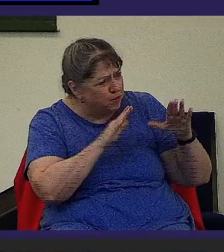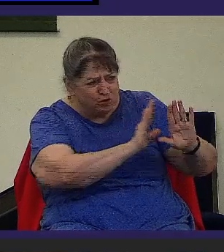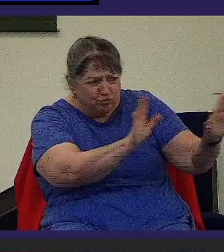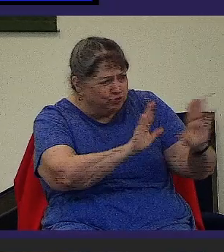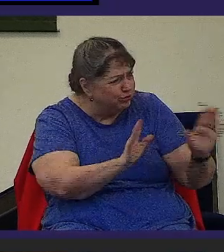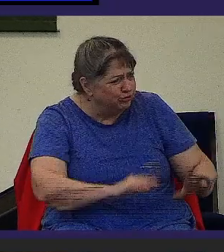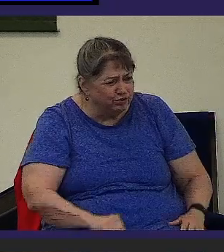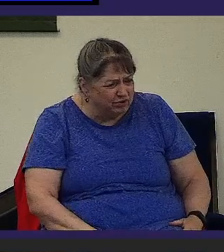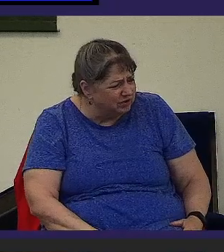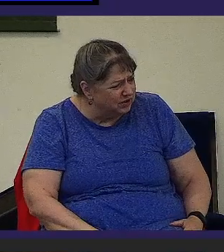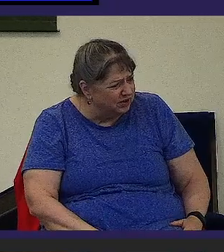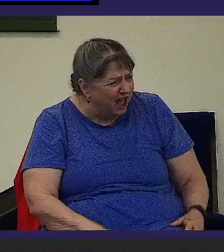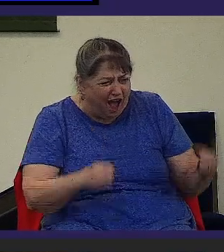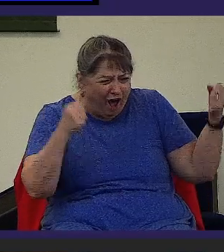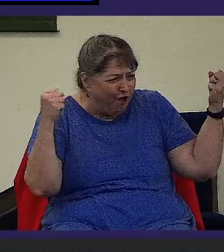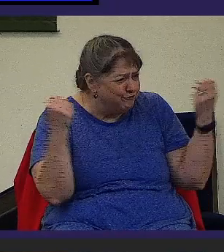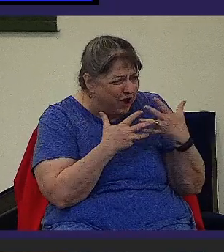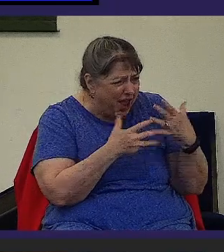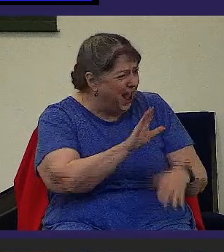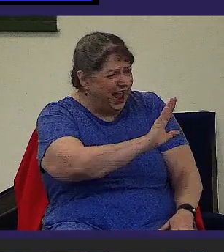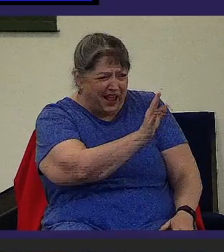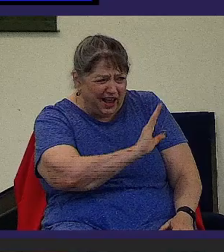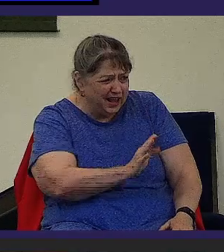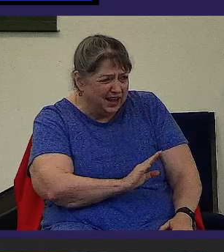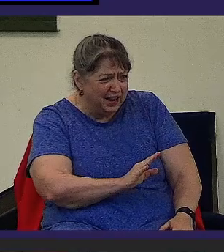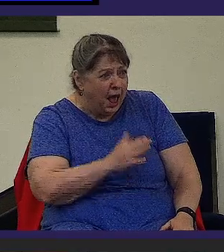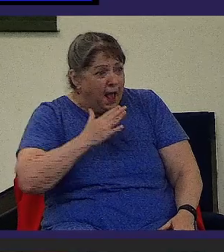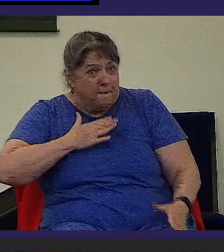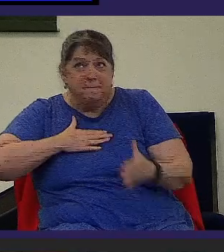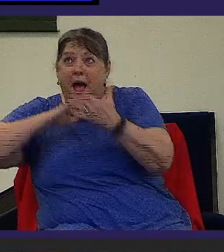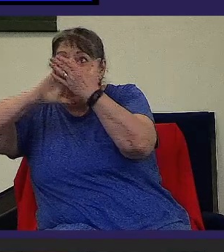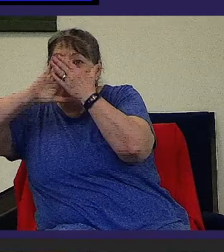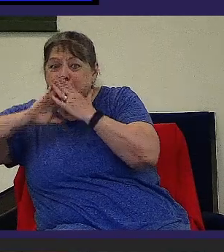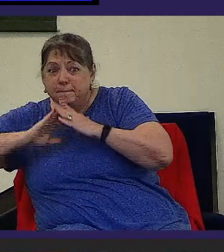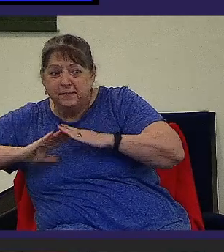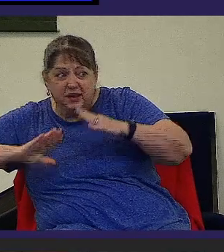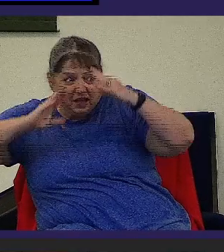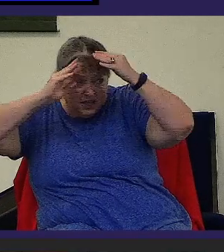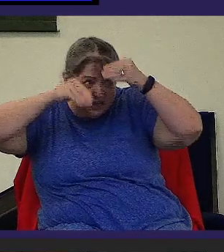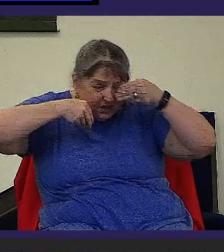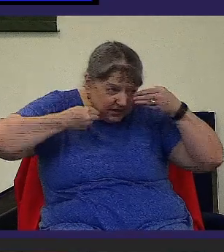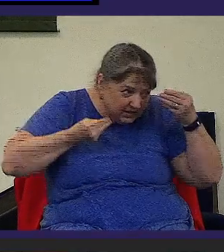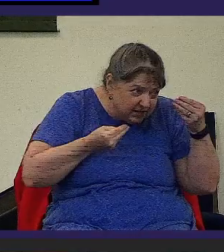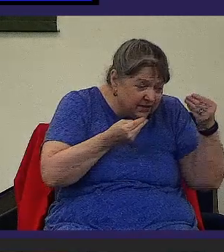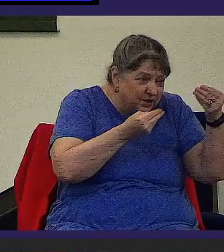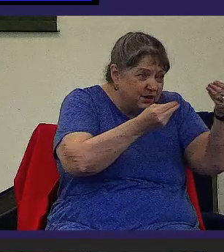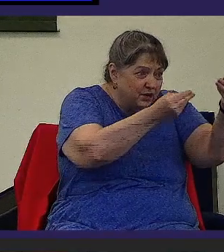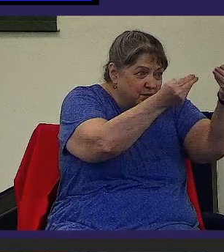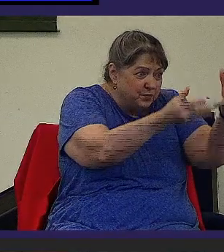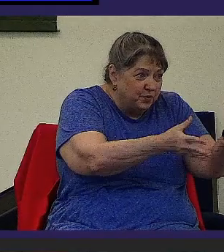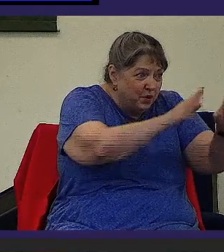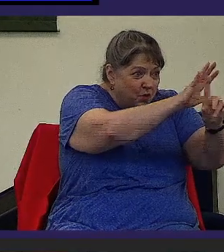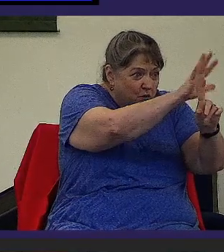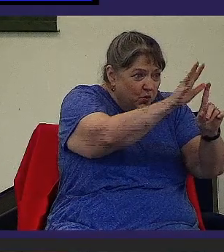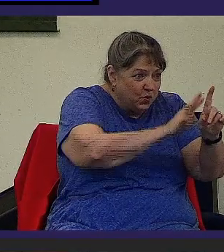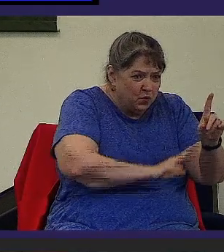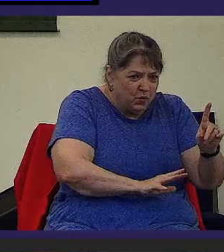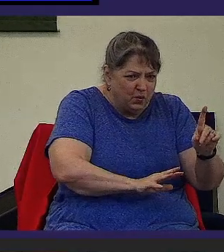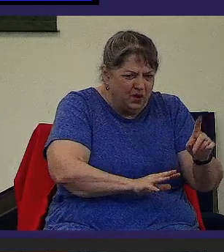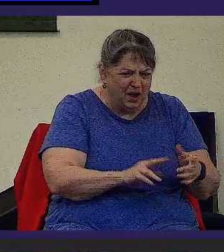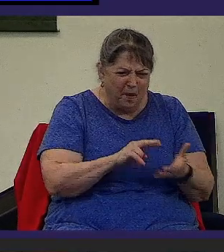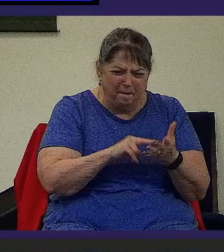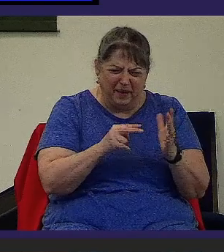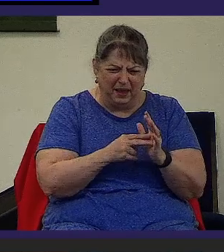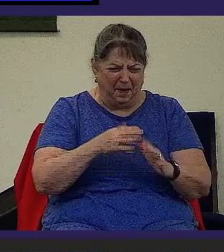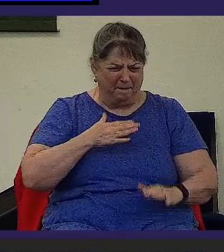encouraging them jesus says to them he says my peace and when jesus says my peace he's using a hebrew expression